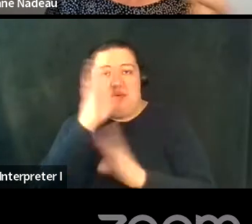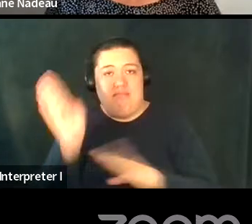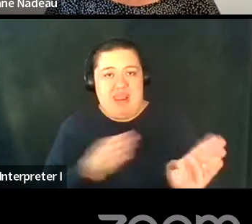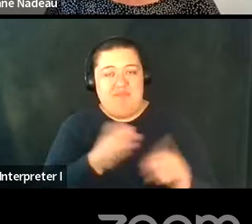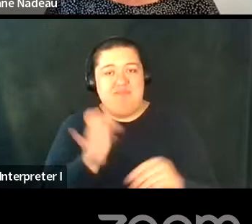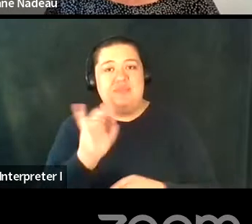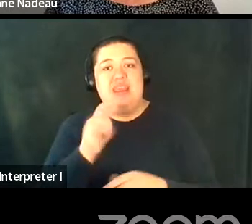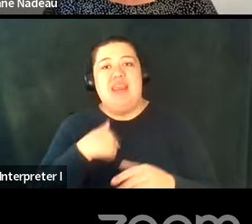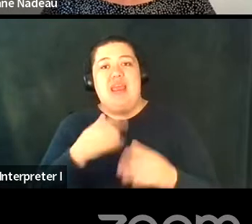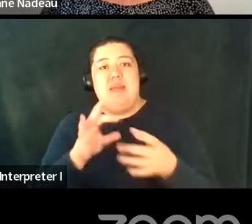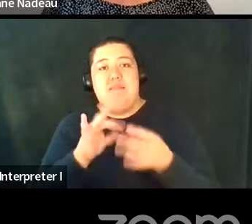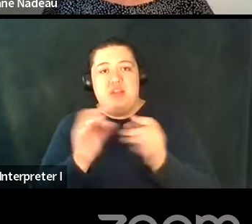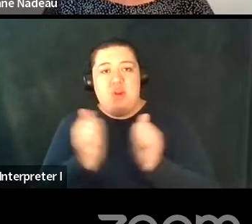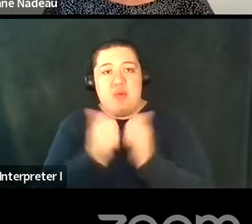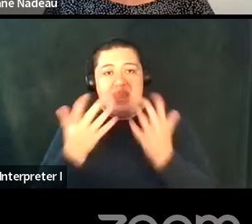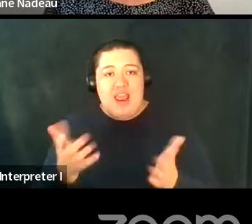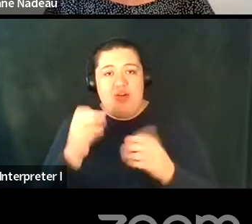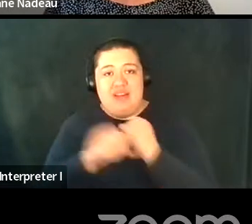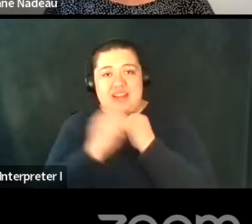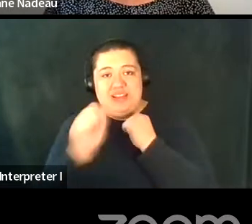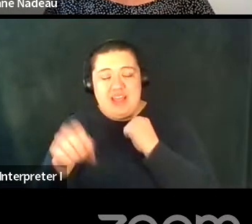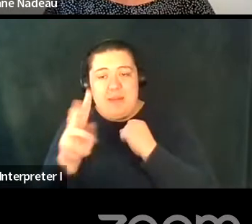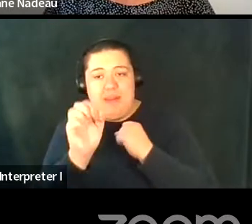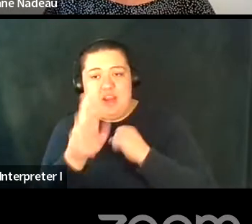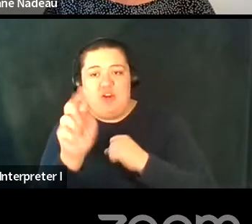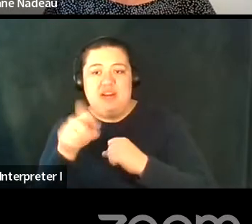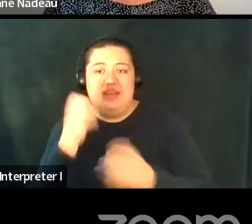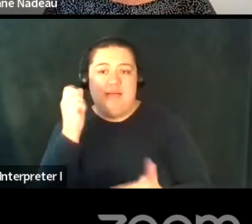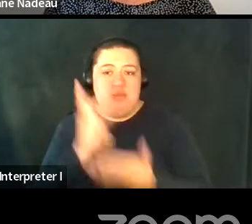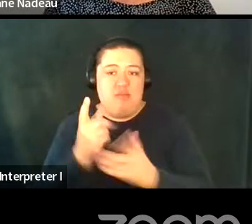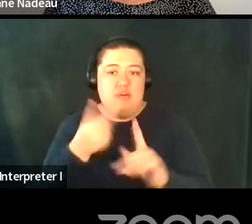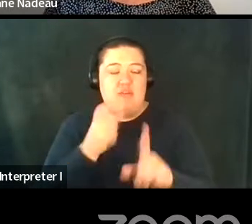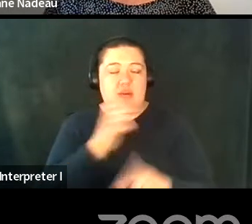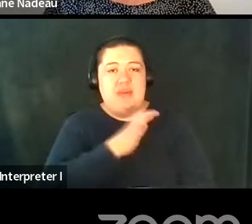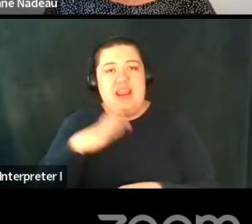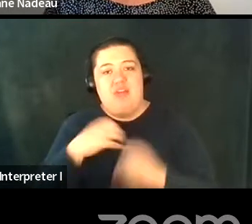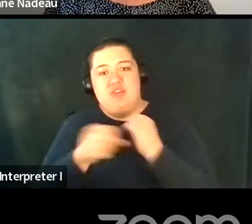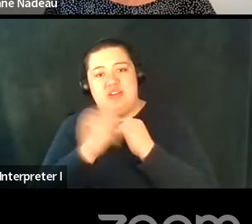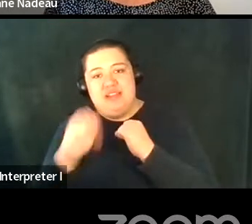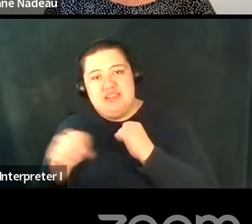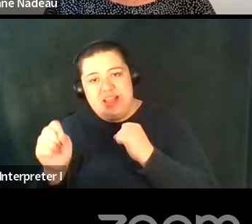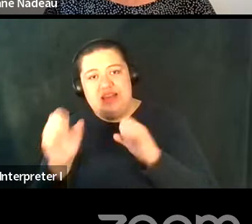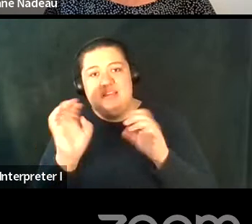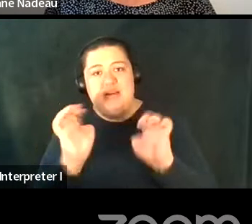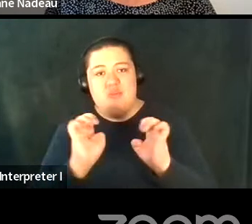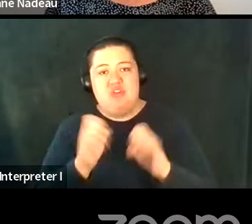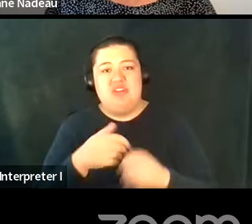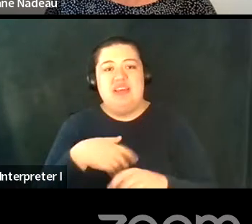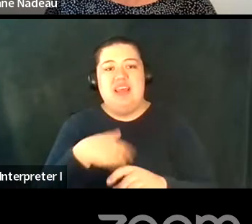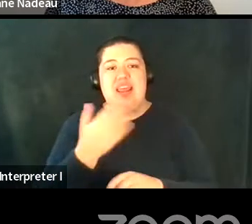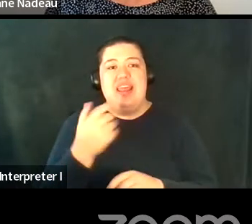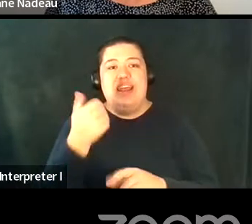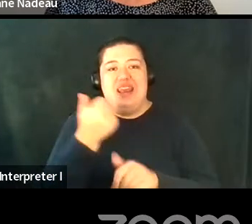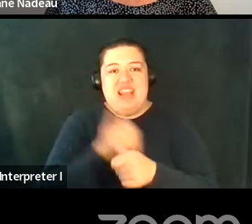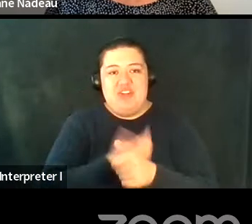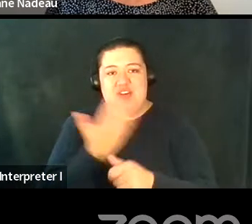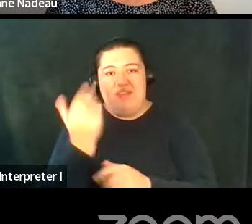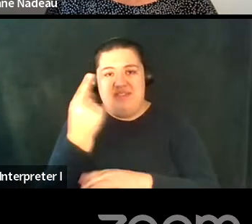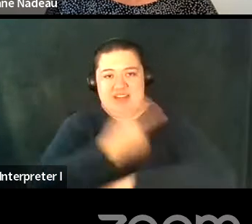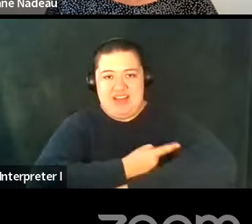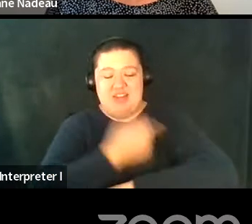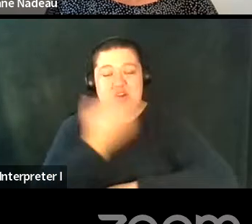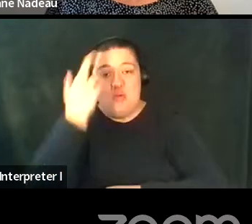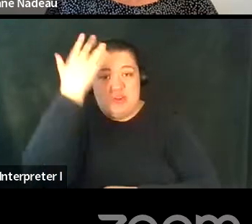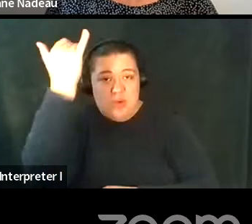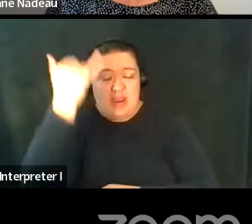before, without this extension, the mayor must get approval from the council to extend the emergency every 15 days. There's a reason for this. The